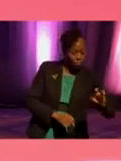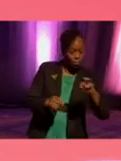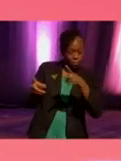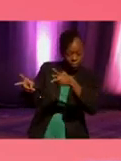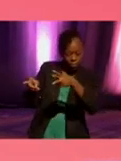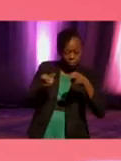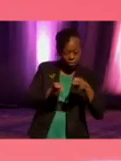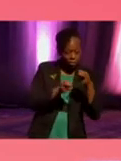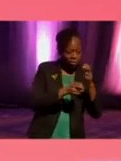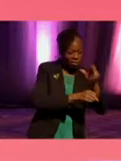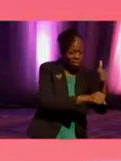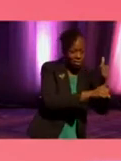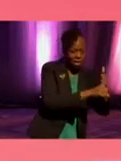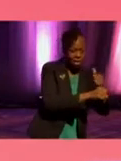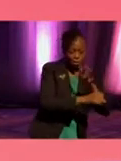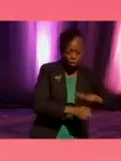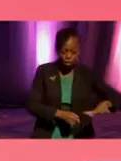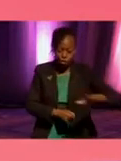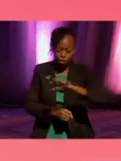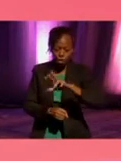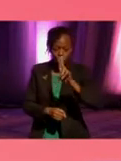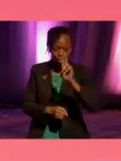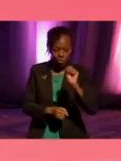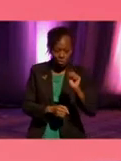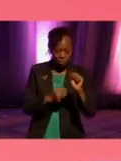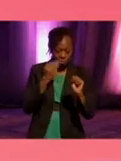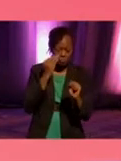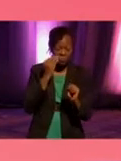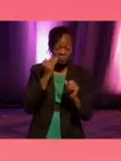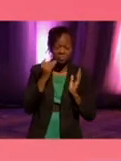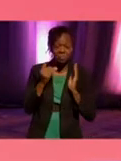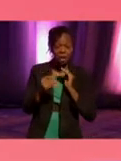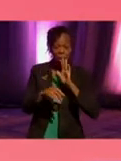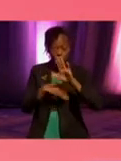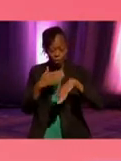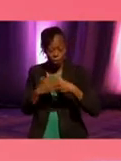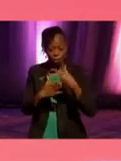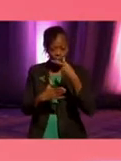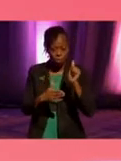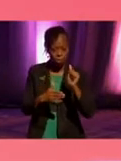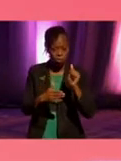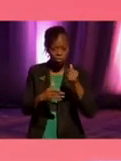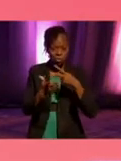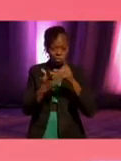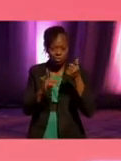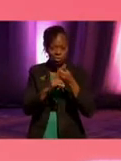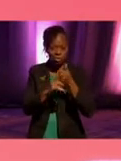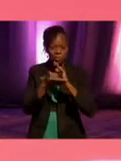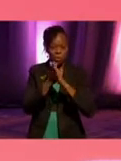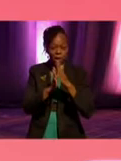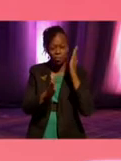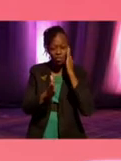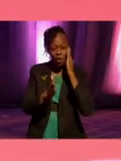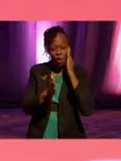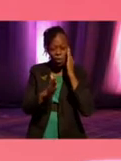States. And our entire Georgia project really is seen as a pilot as to how we can make change and how we